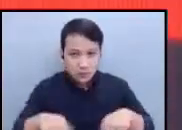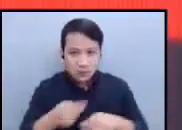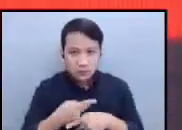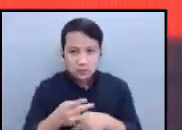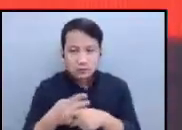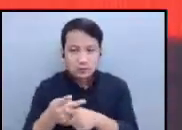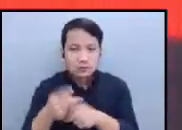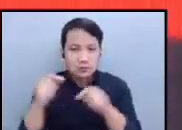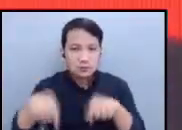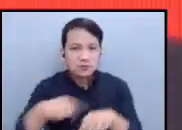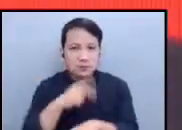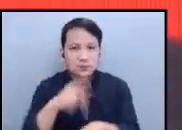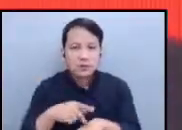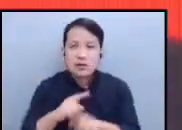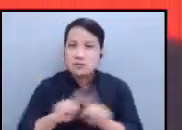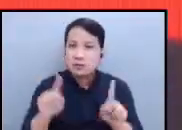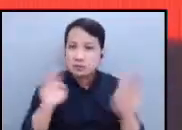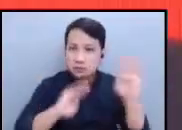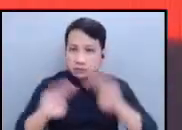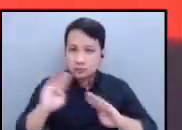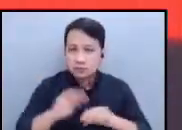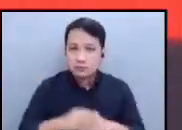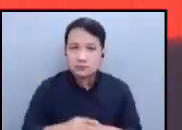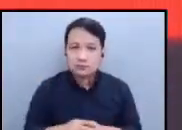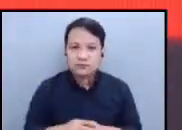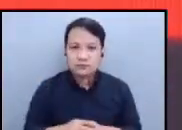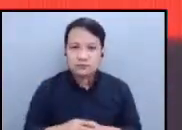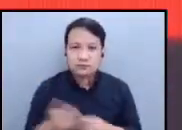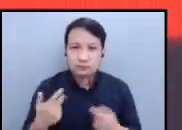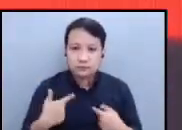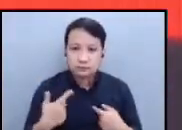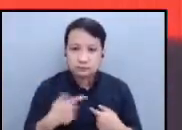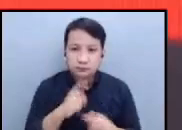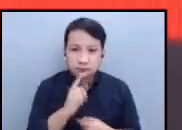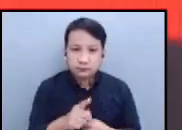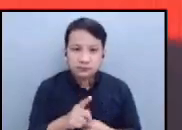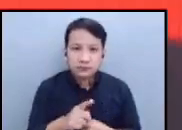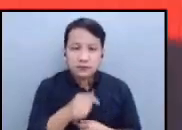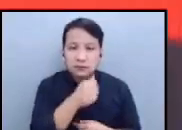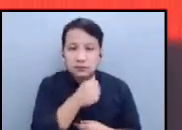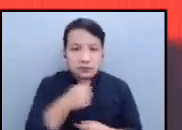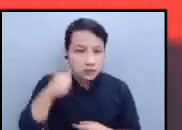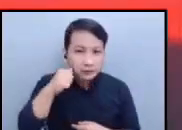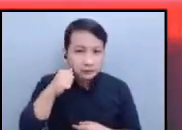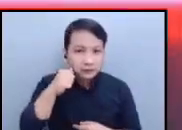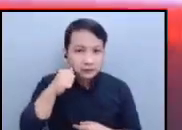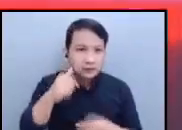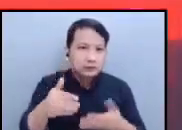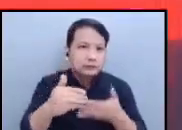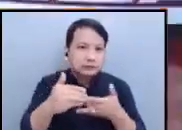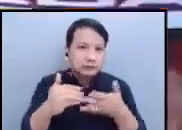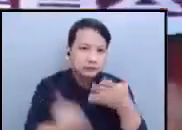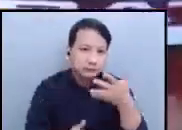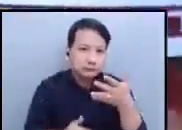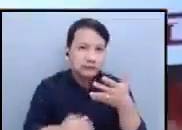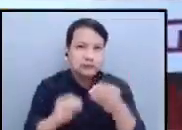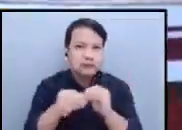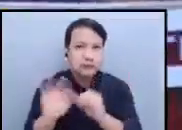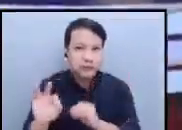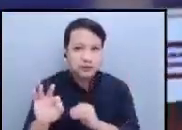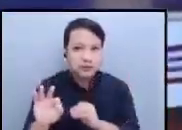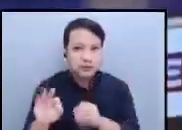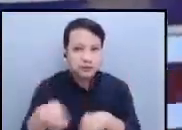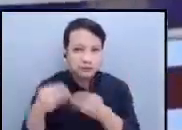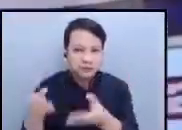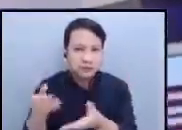But our problem is we have relegated agriculture to number 9 in our budget allocation. Korupsyon